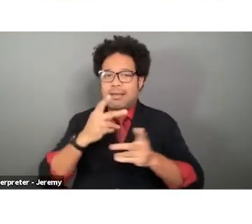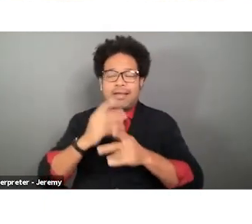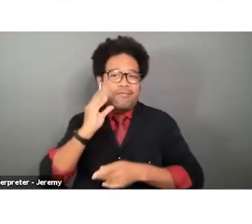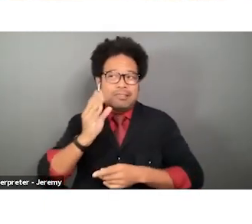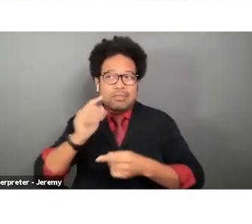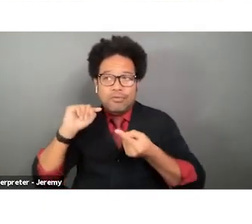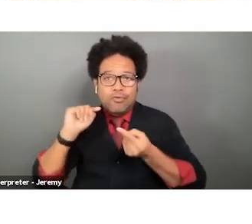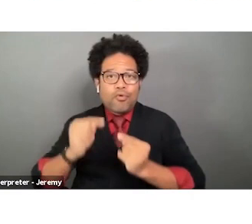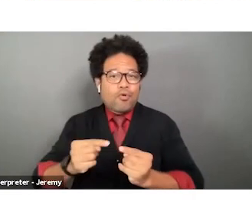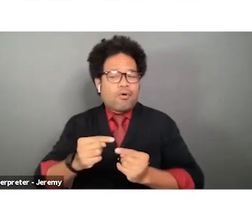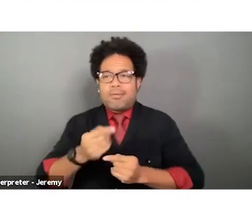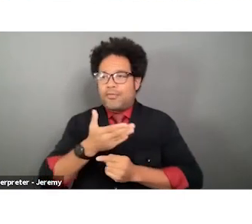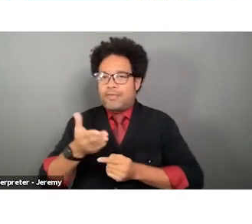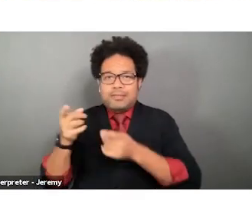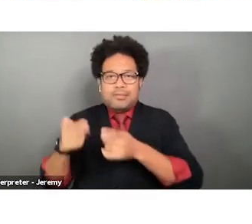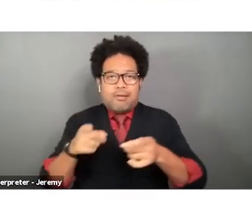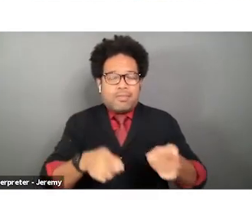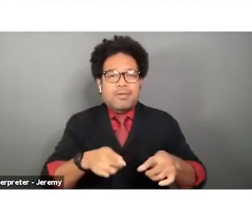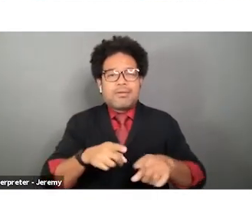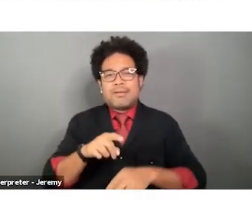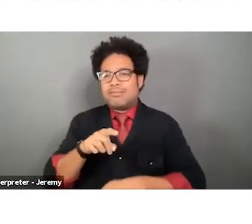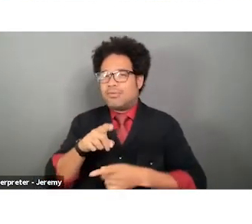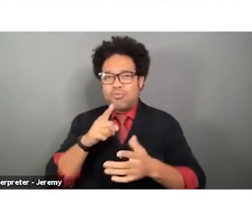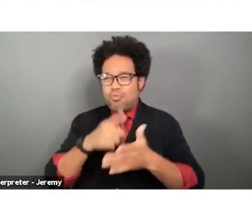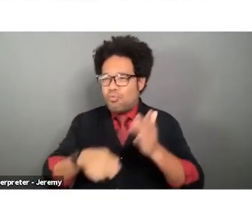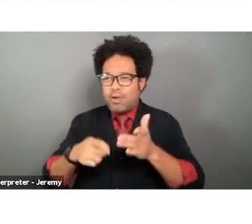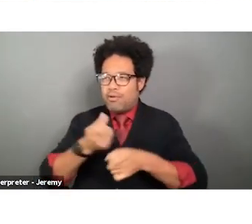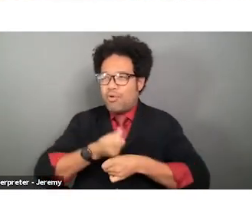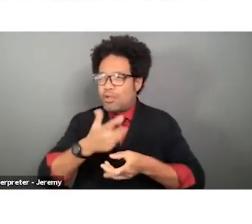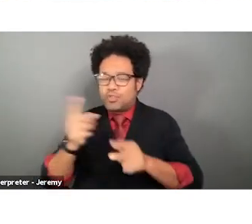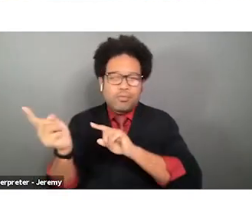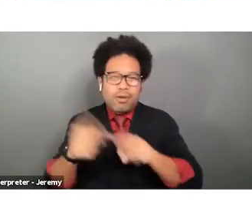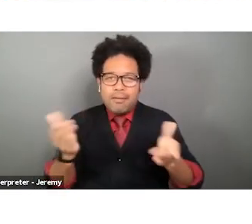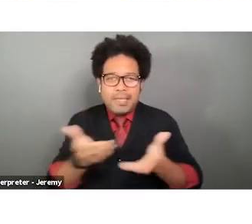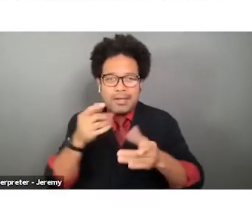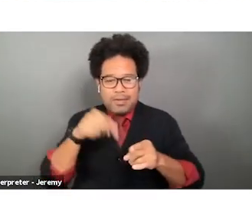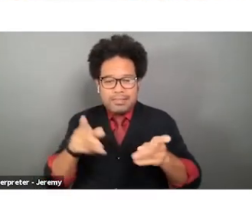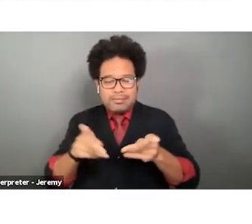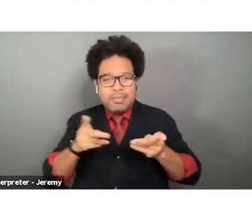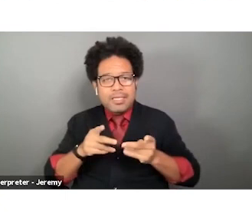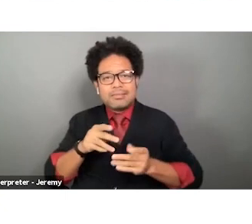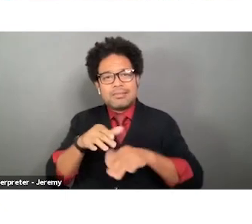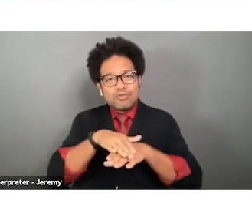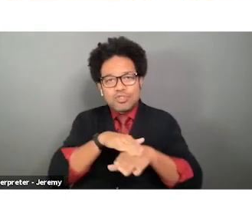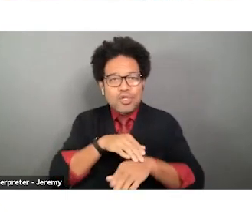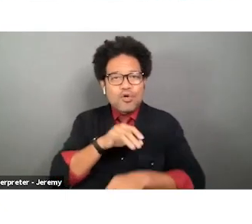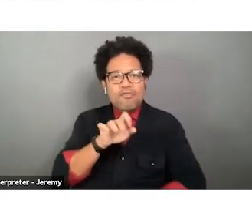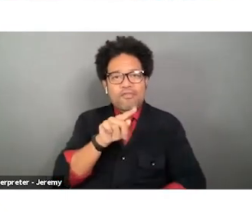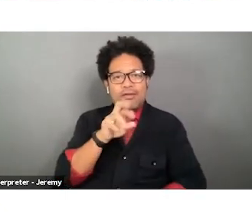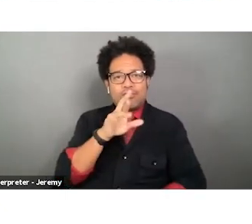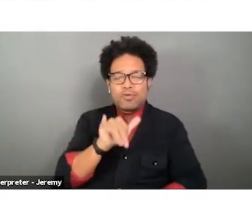happen to you, and what has radicalized you? What probably brought you to this space? What brought you to Slow Factory? What made you want to learn